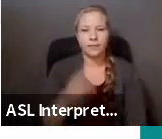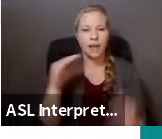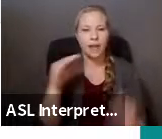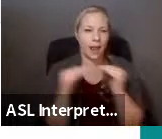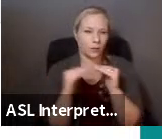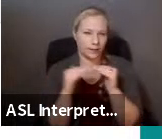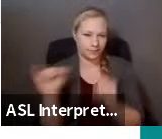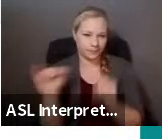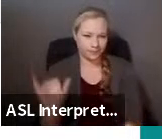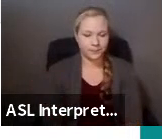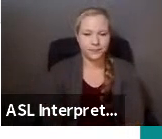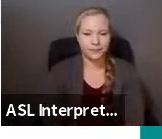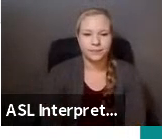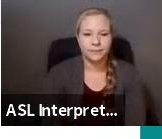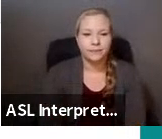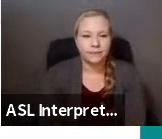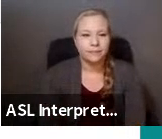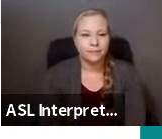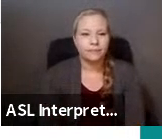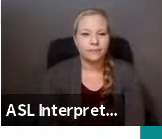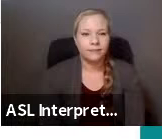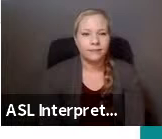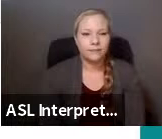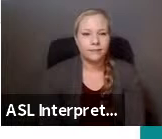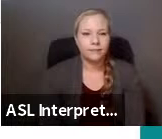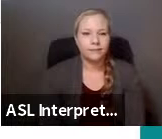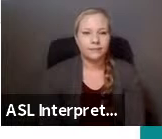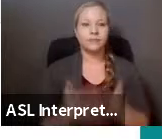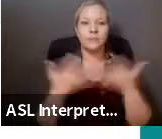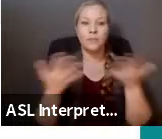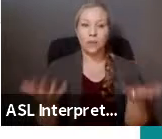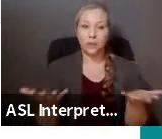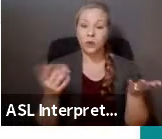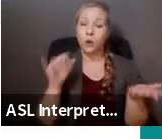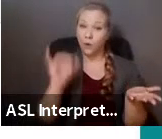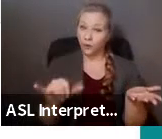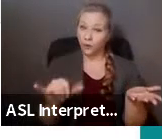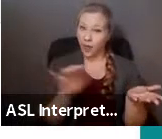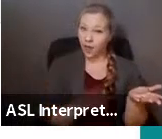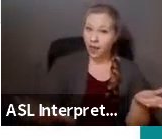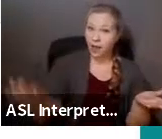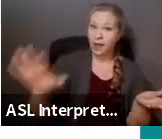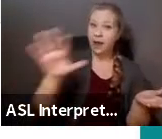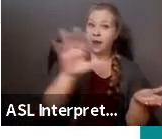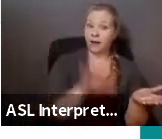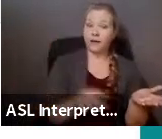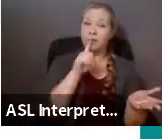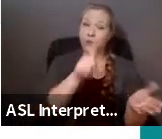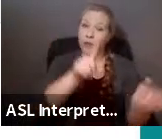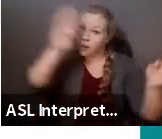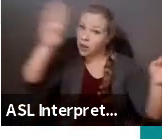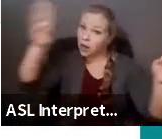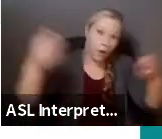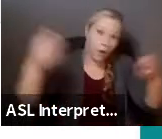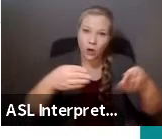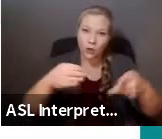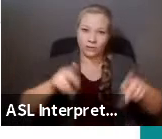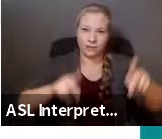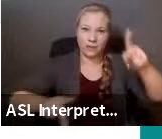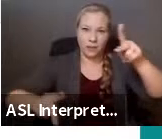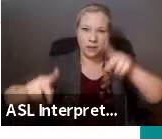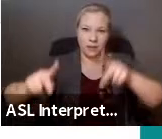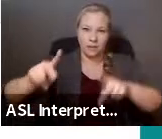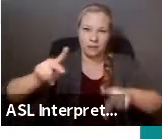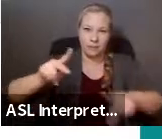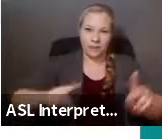So throughout the team, we really, what does that mean? It's really a people first design when it comes down to designing the